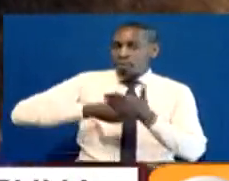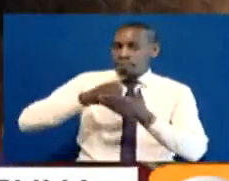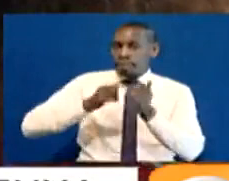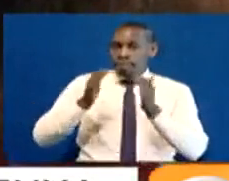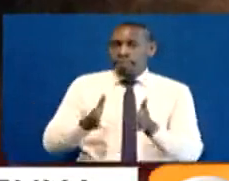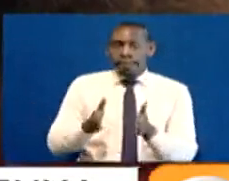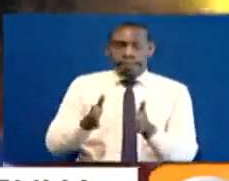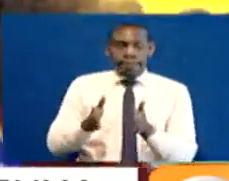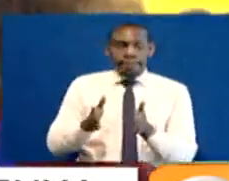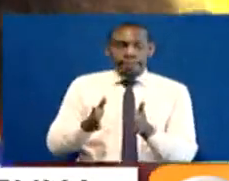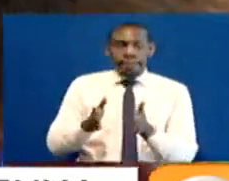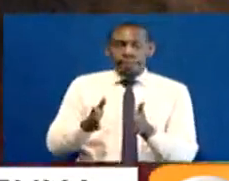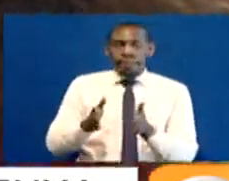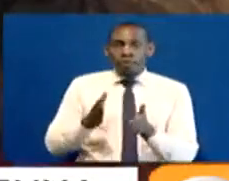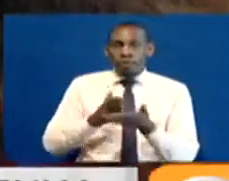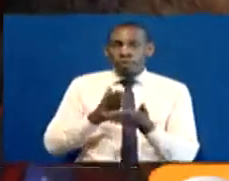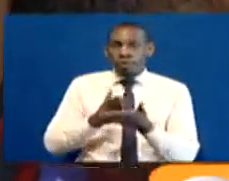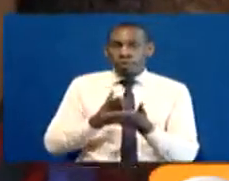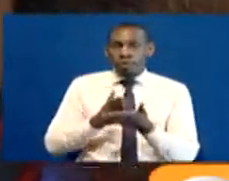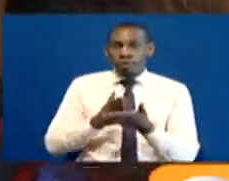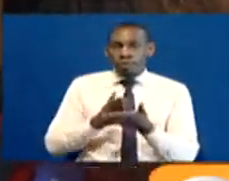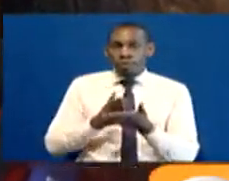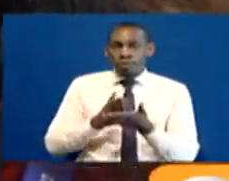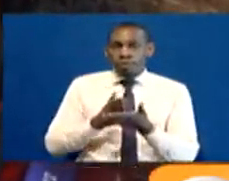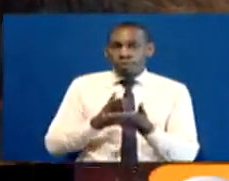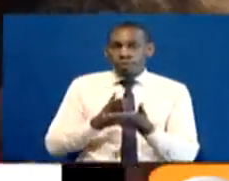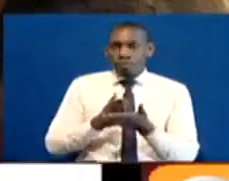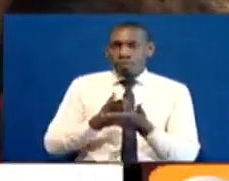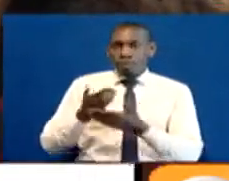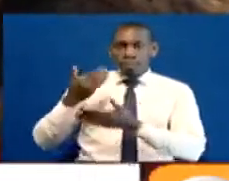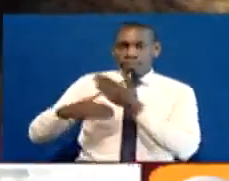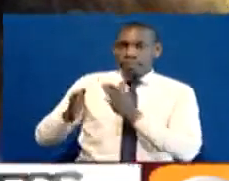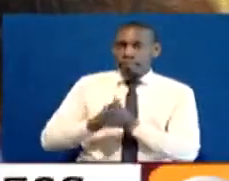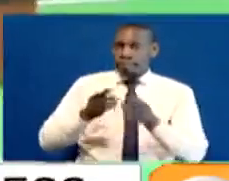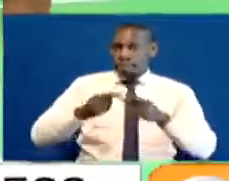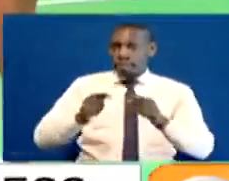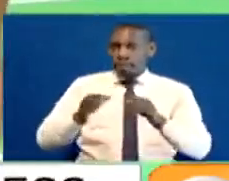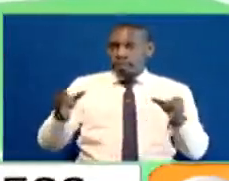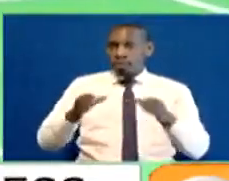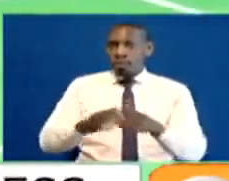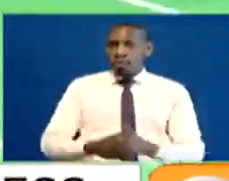before, it helps, because I'm pretty sure I can help them in a myriad of ways, because I've been on stage myself.